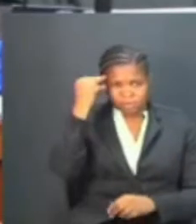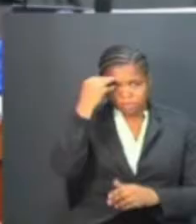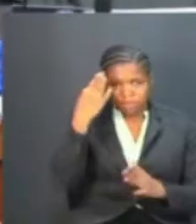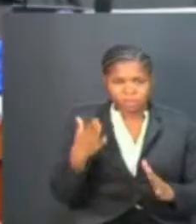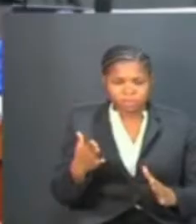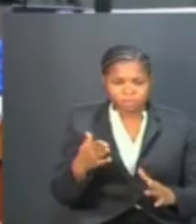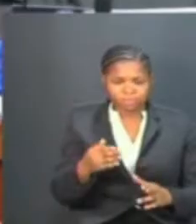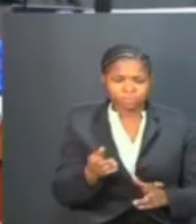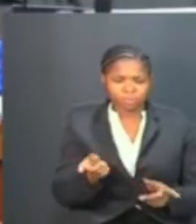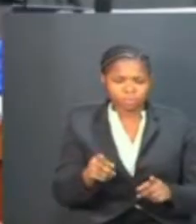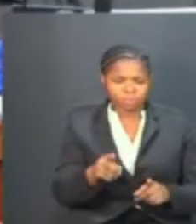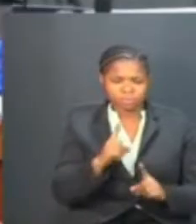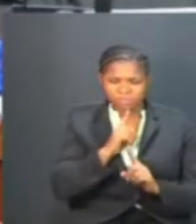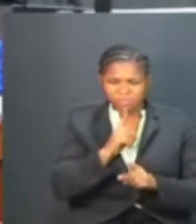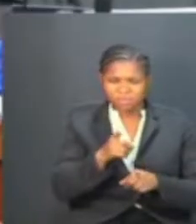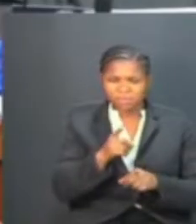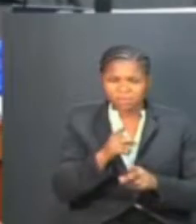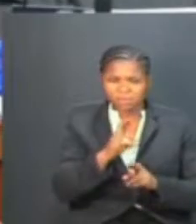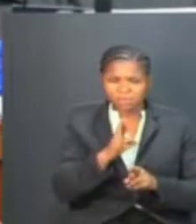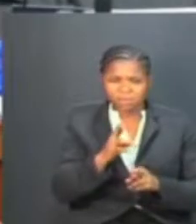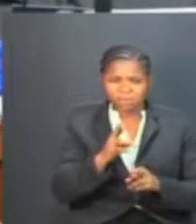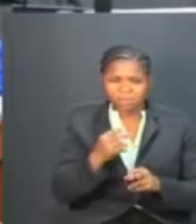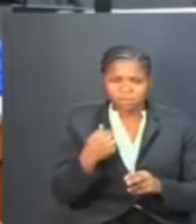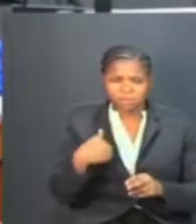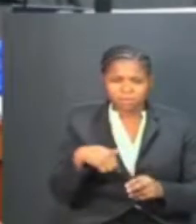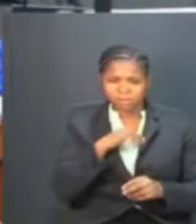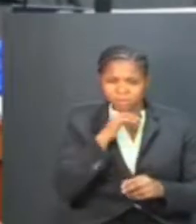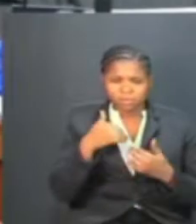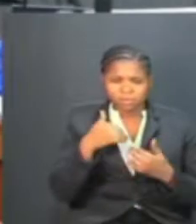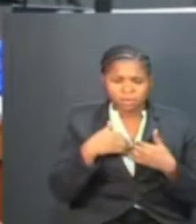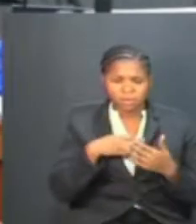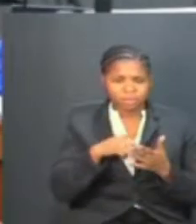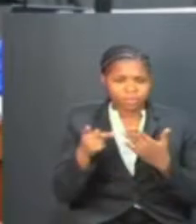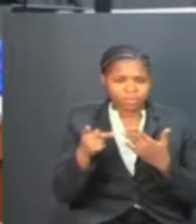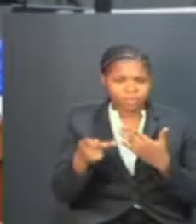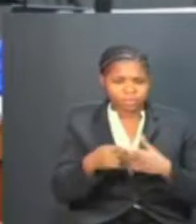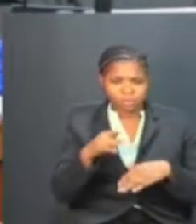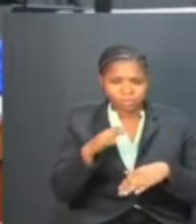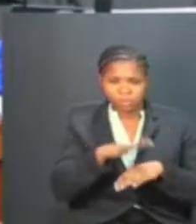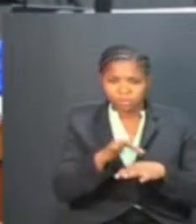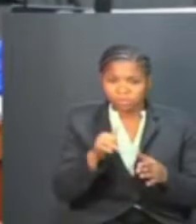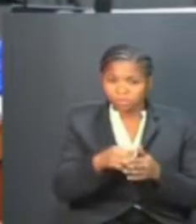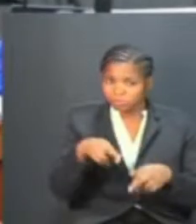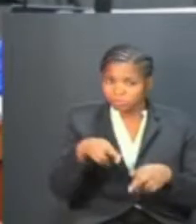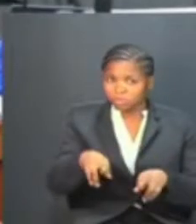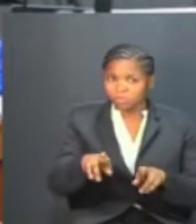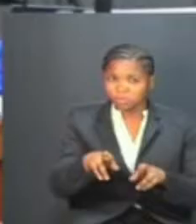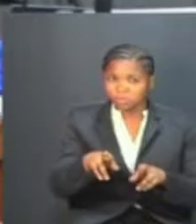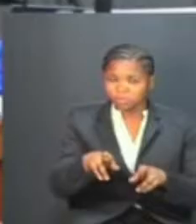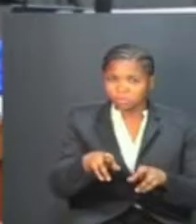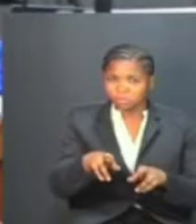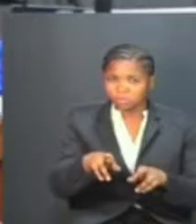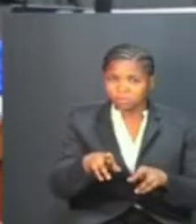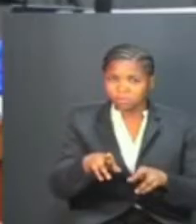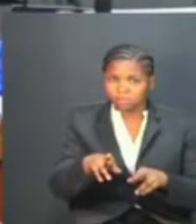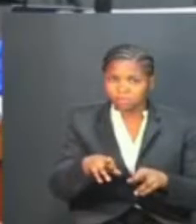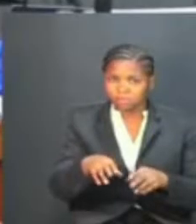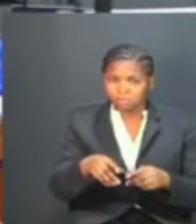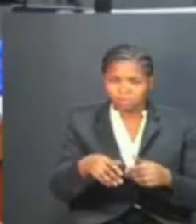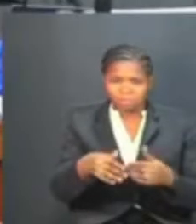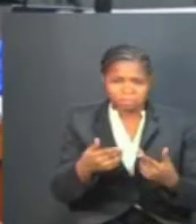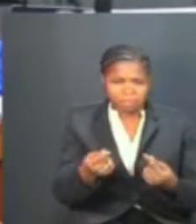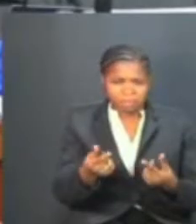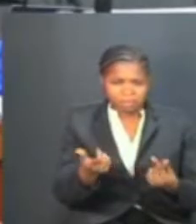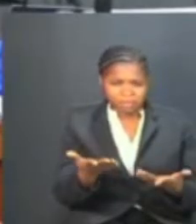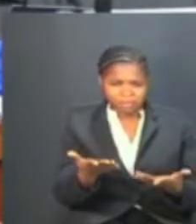that there are no programs ongoing currently on the Macro Agogo Chedia Road. However, in the 2024